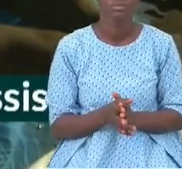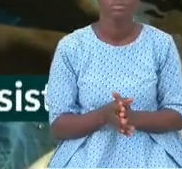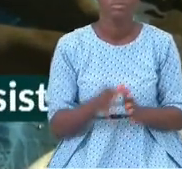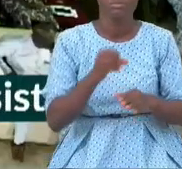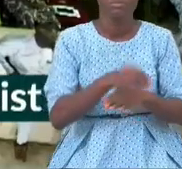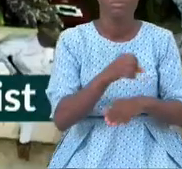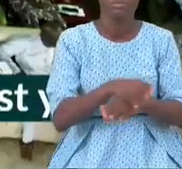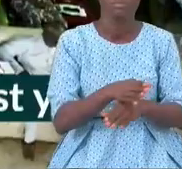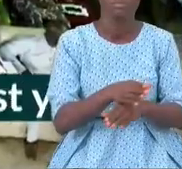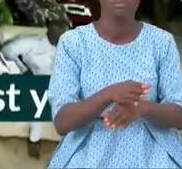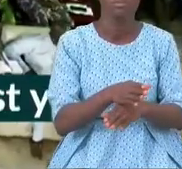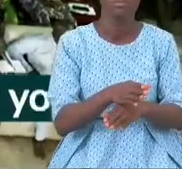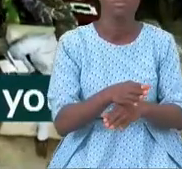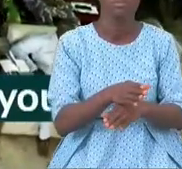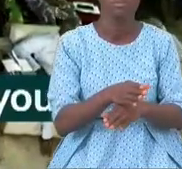To my right.